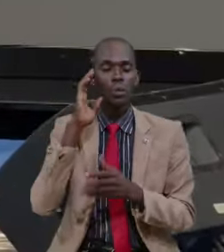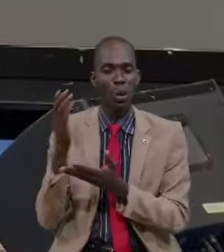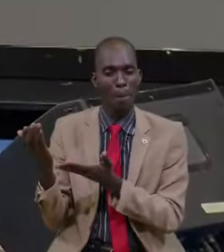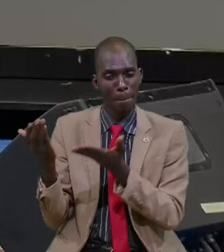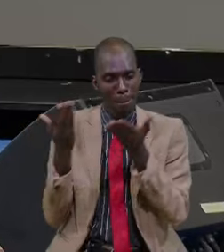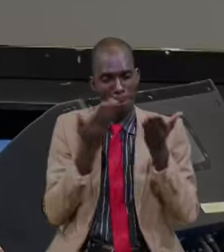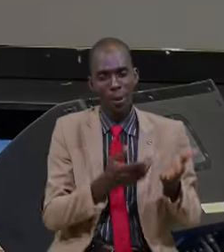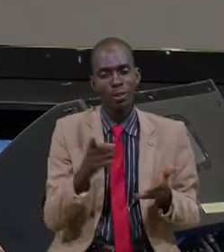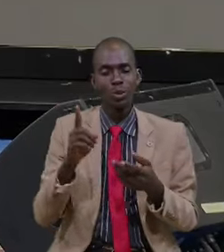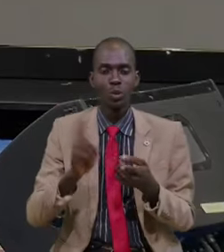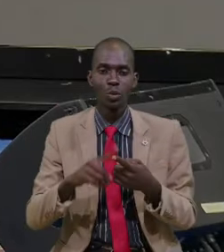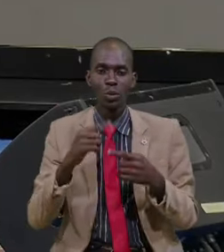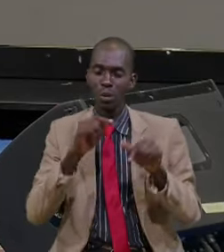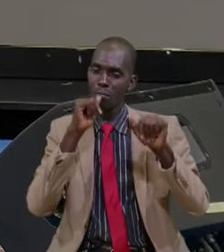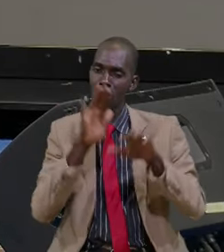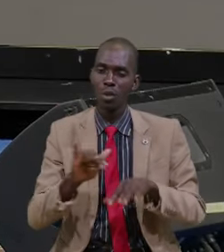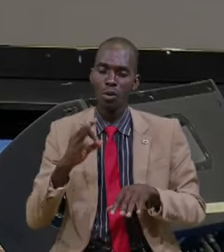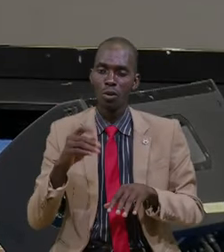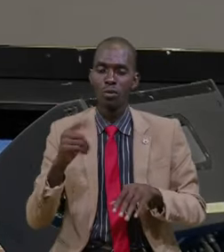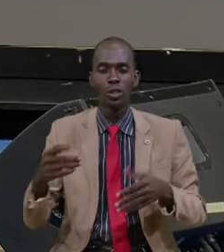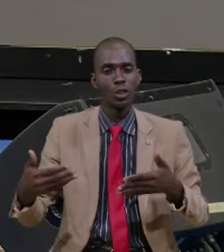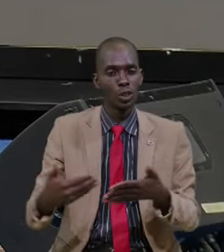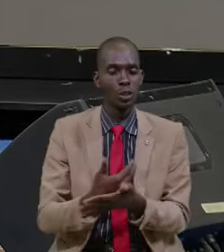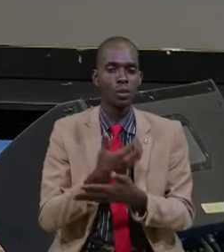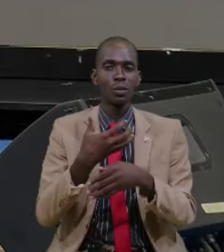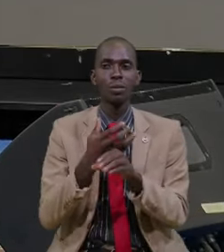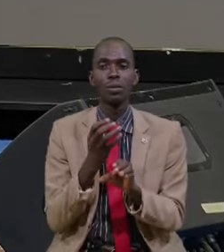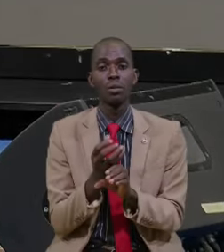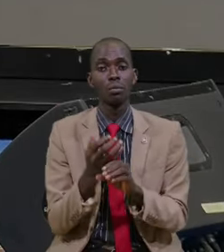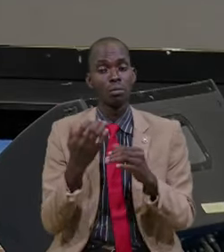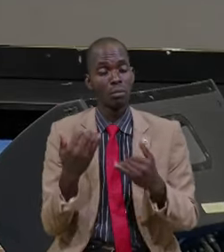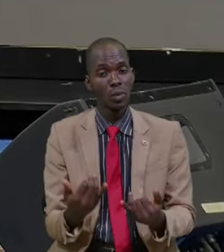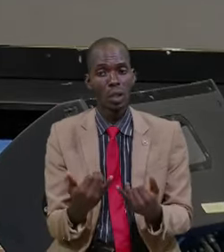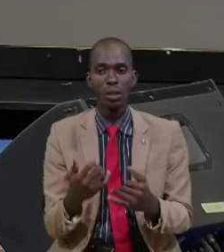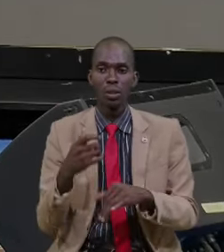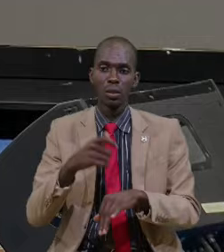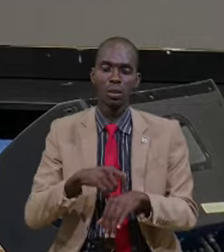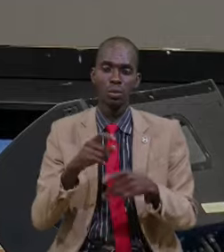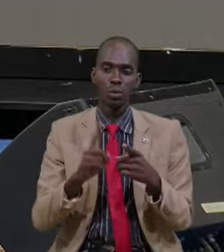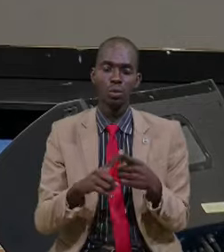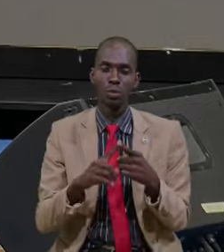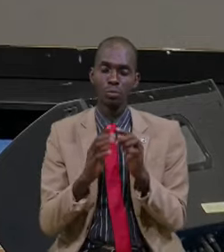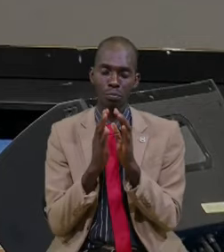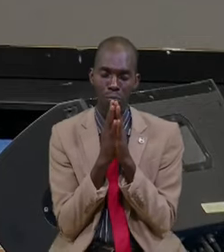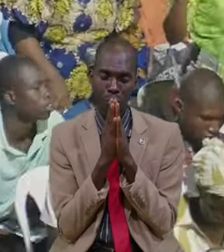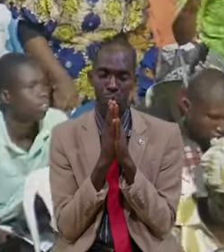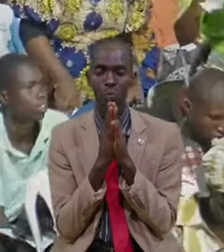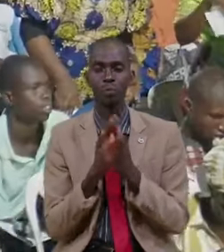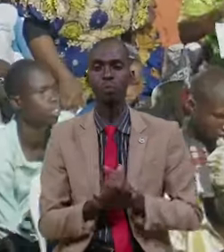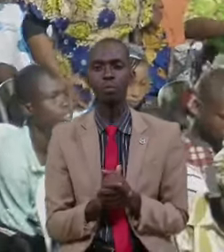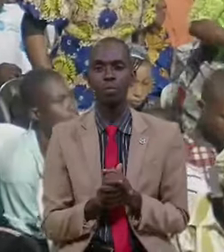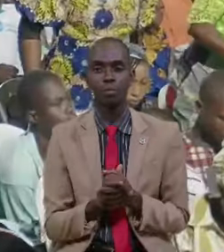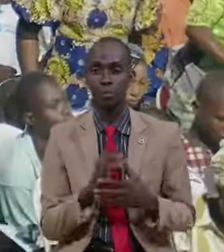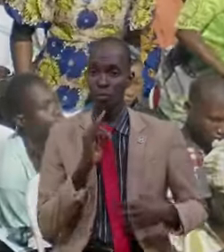blessing of the new creation. Heads bowed and eyes closed. Heads